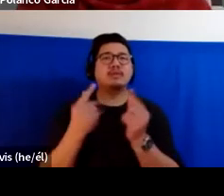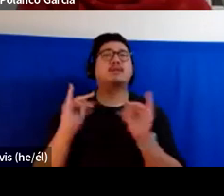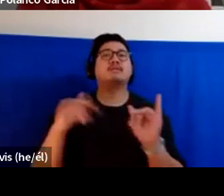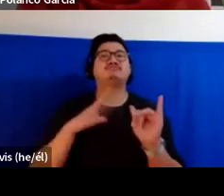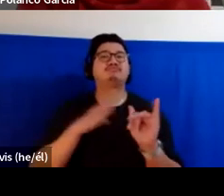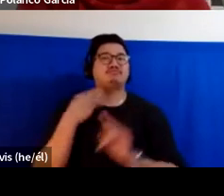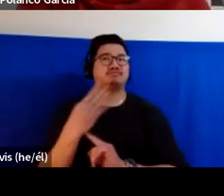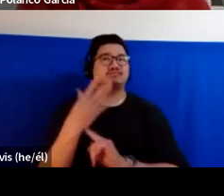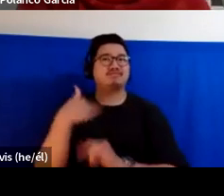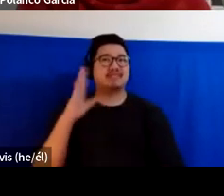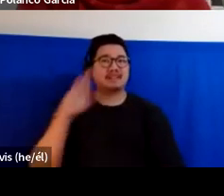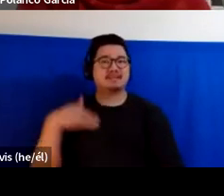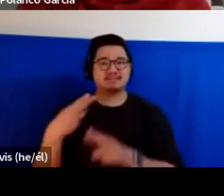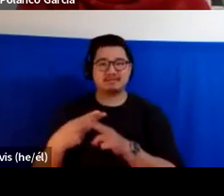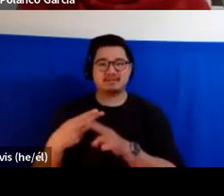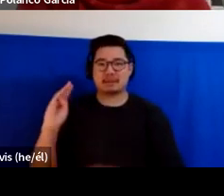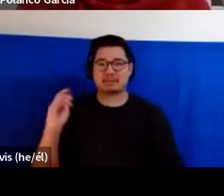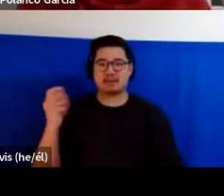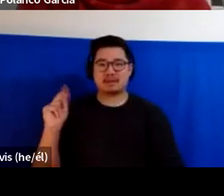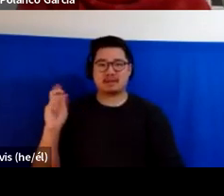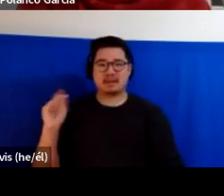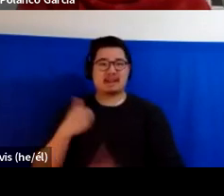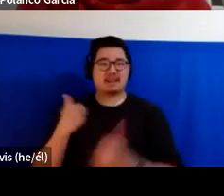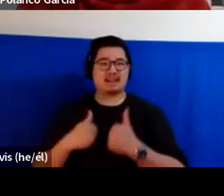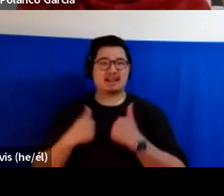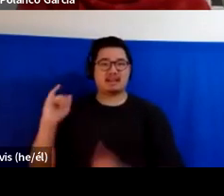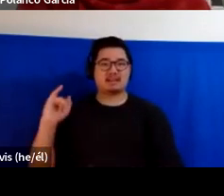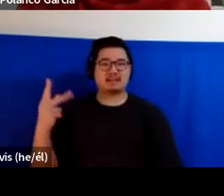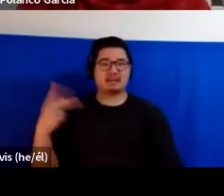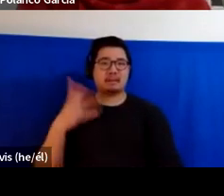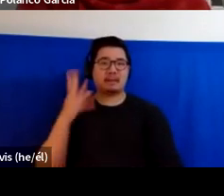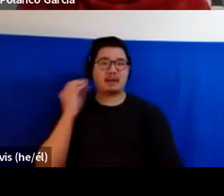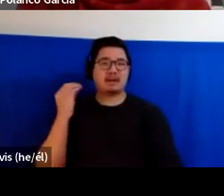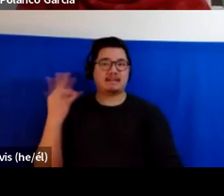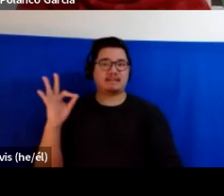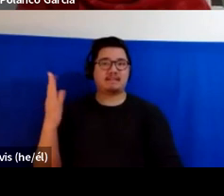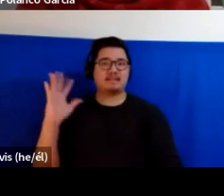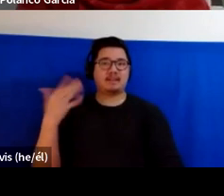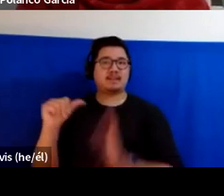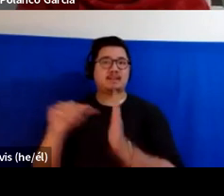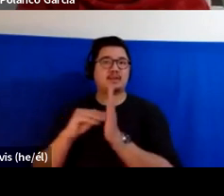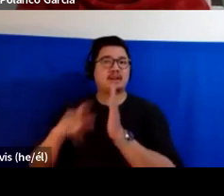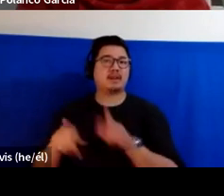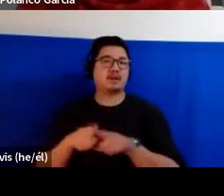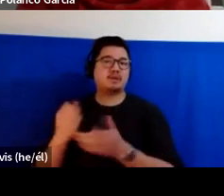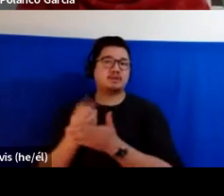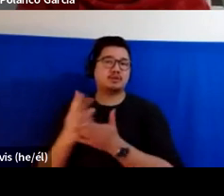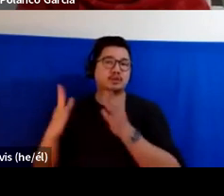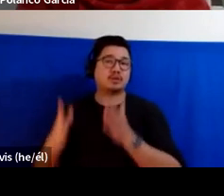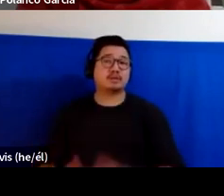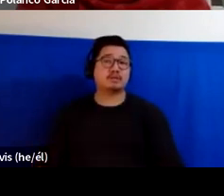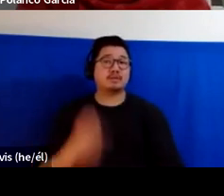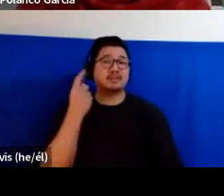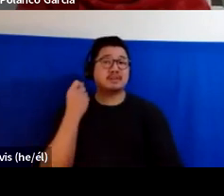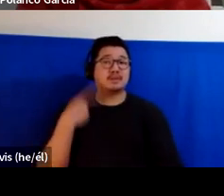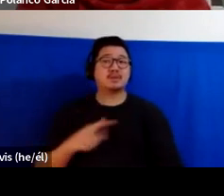hello my name is margaret day i live in jamaica plain i am the mother of a fifth grader at the manning and a social worker the exam school task force